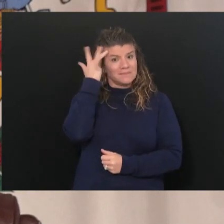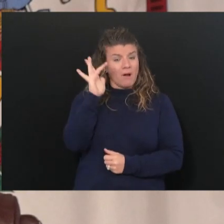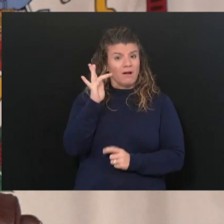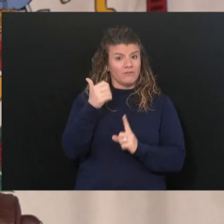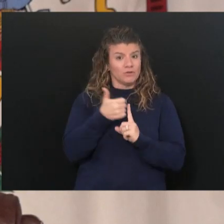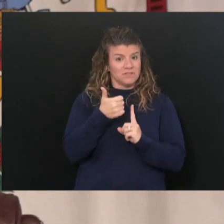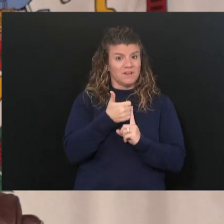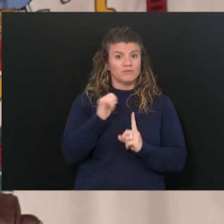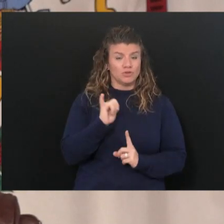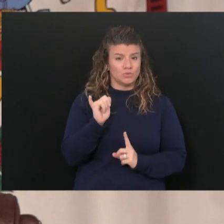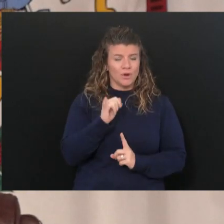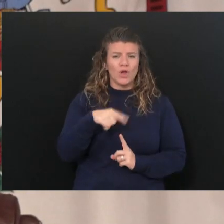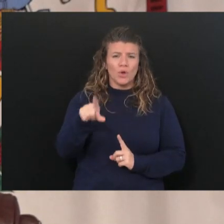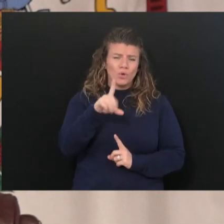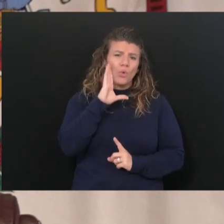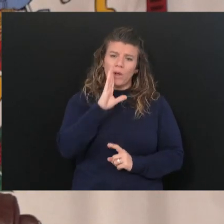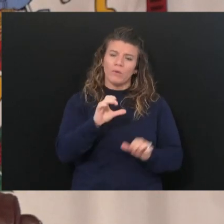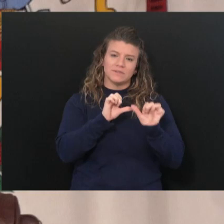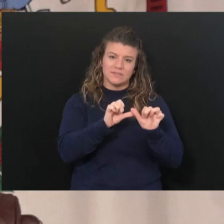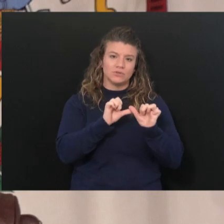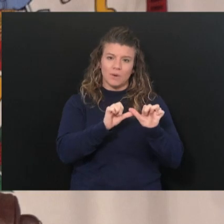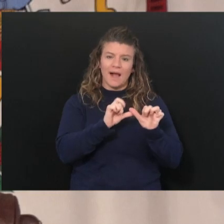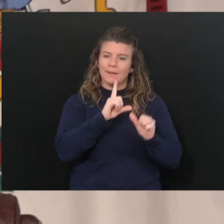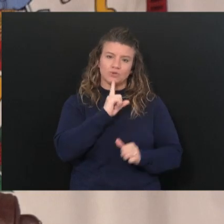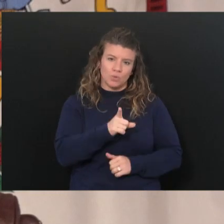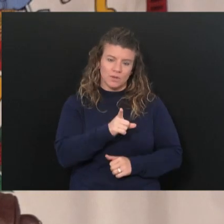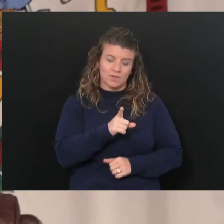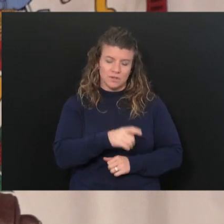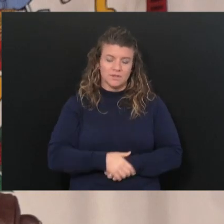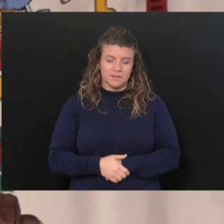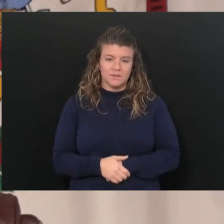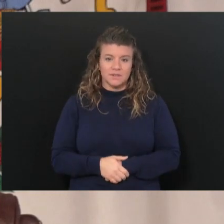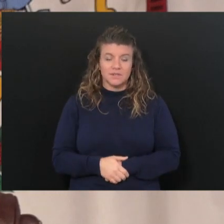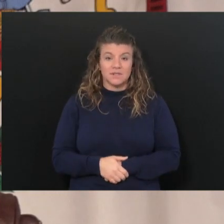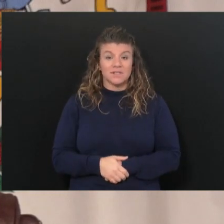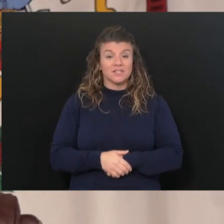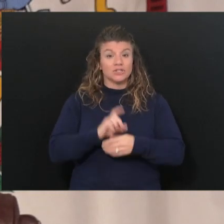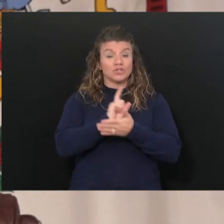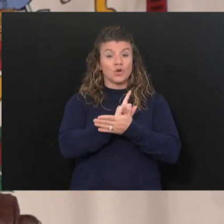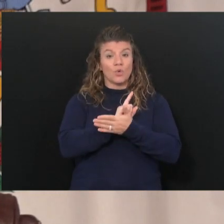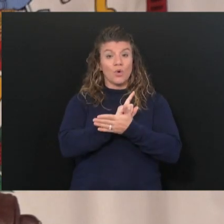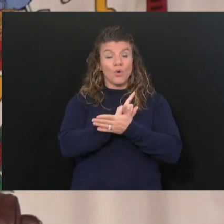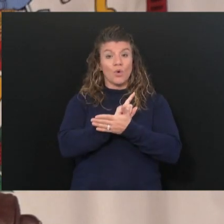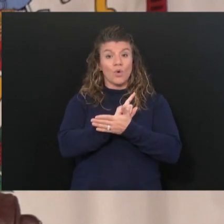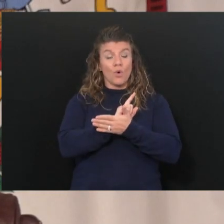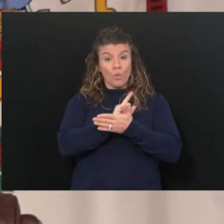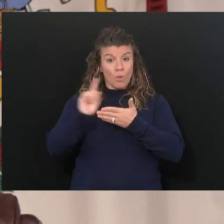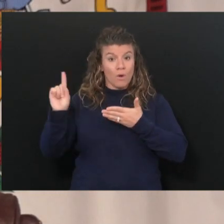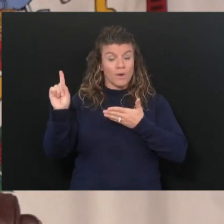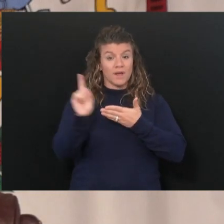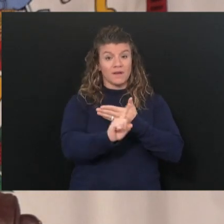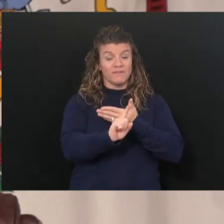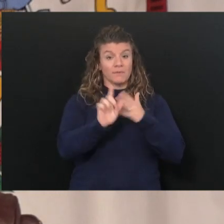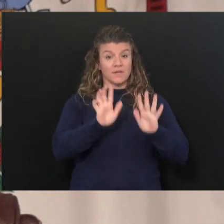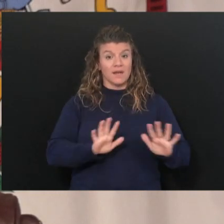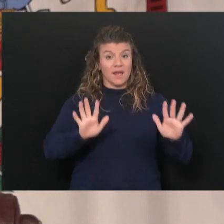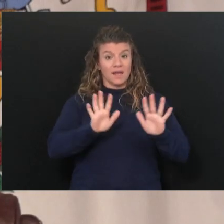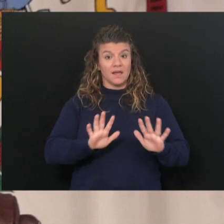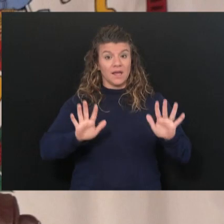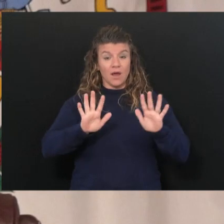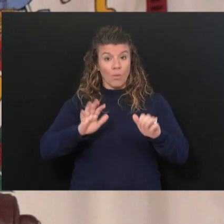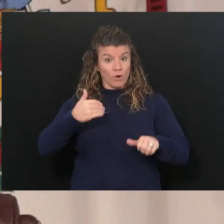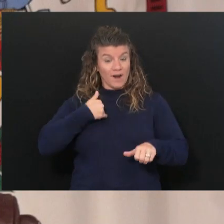You know, as we go forward, a week from this Sunday, we're going to have